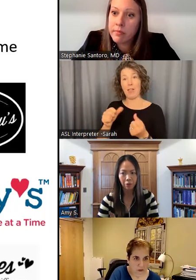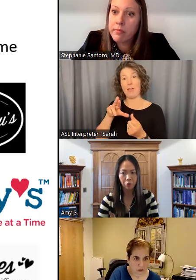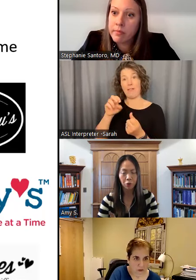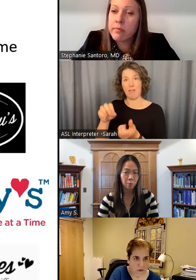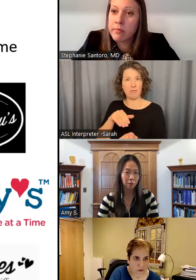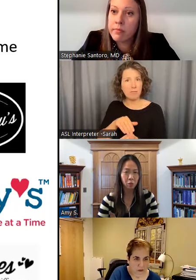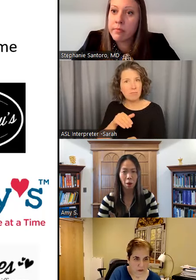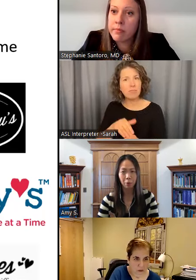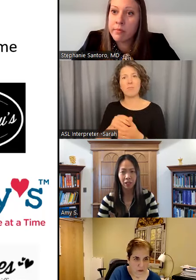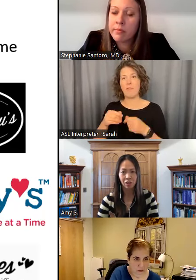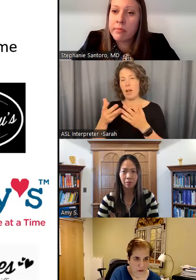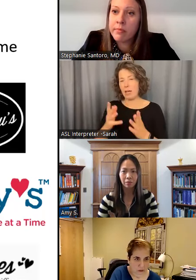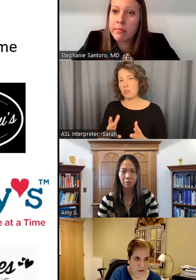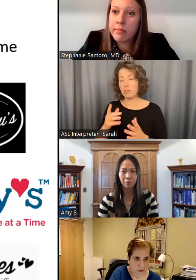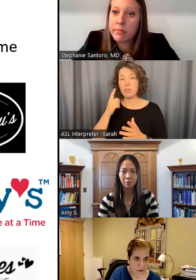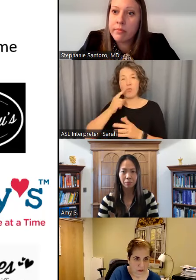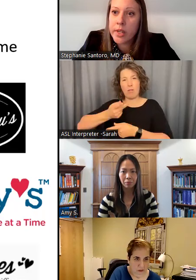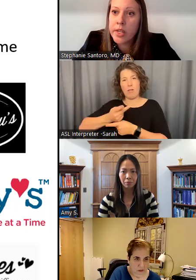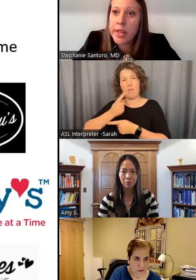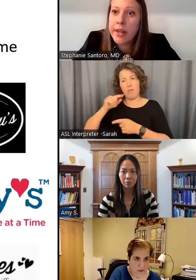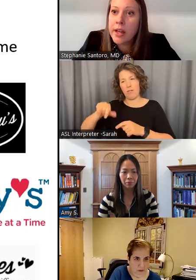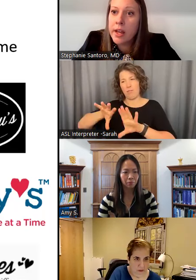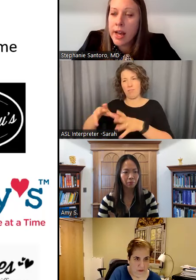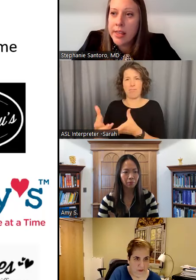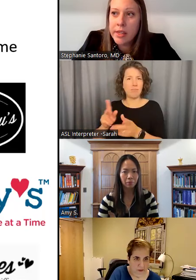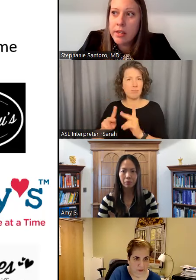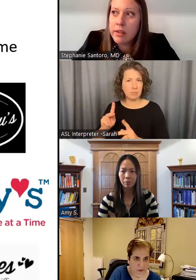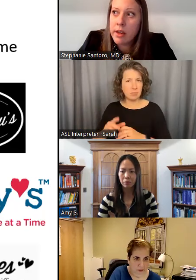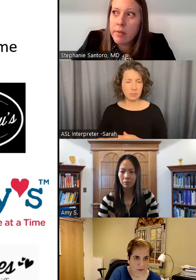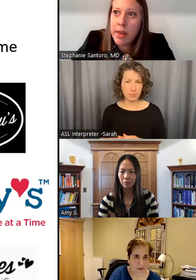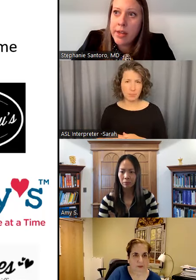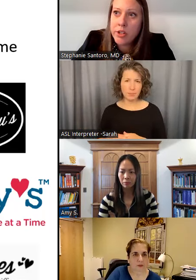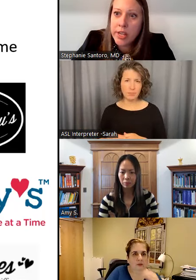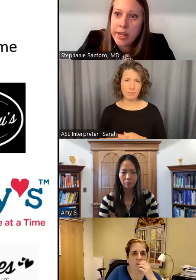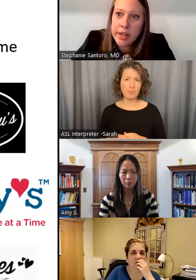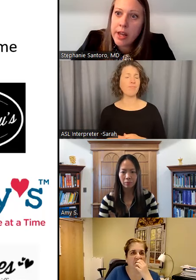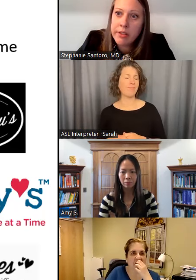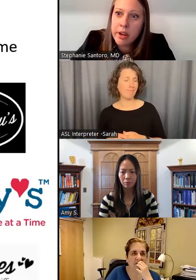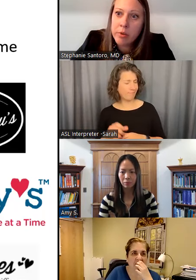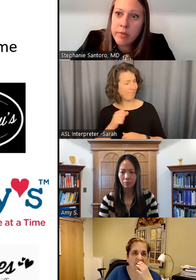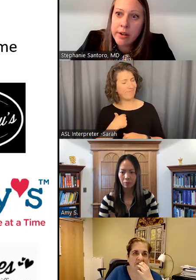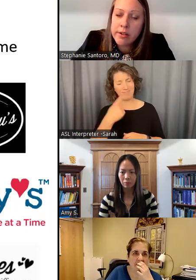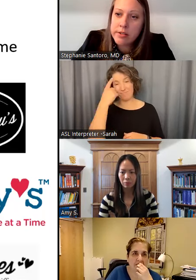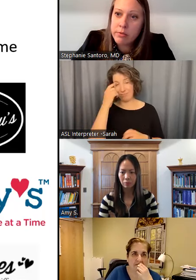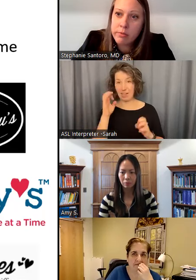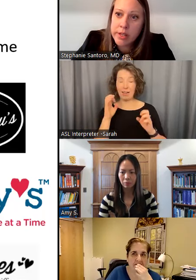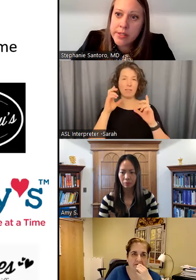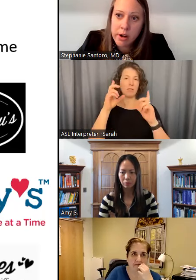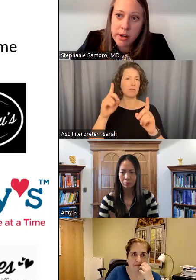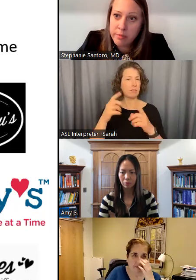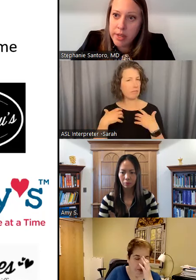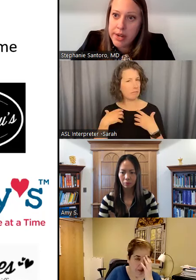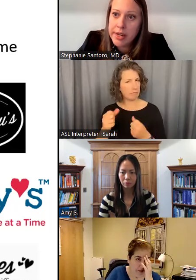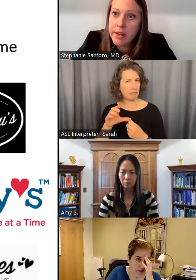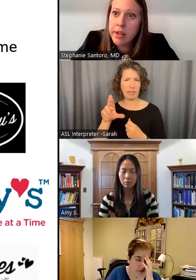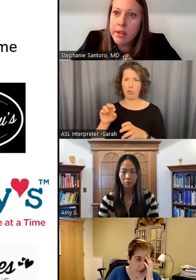of caring for this patient population? Yeah, I think educating healthcare providers could really start